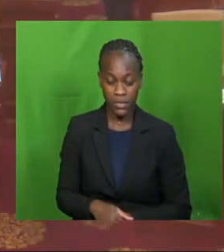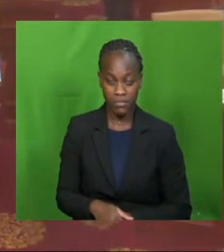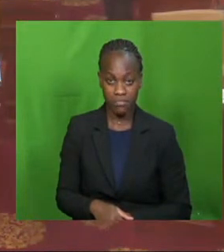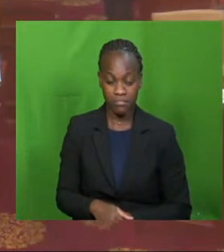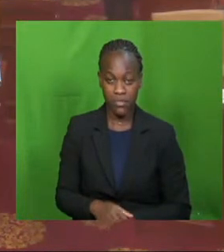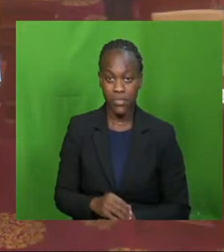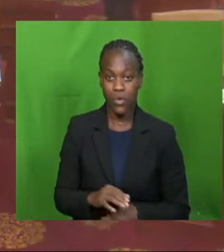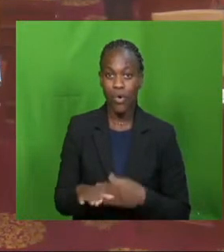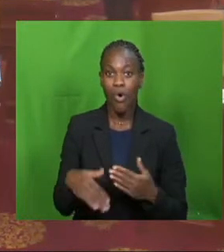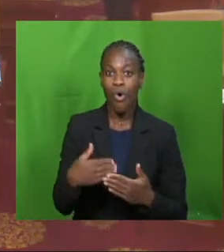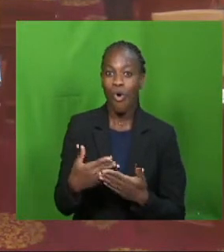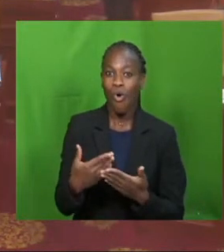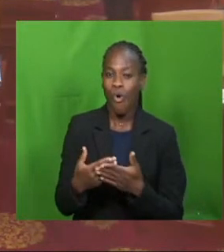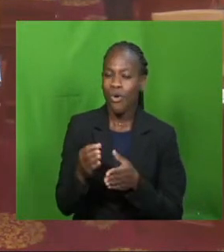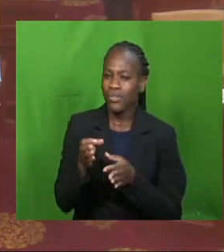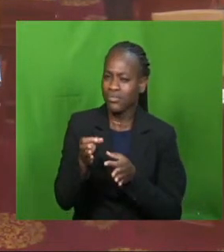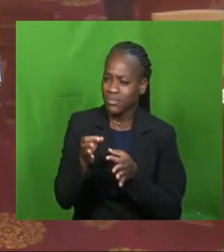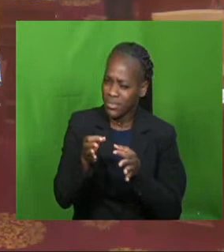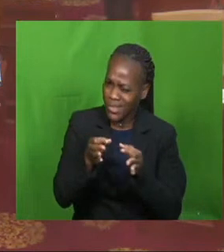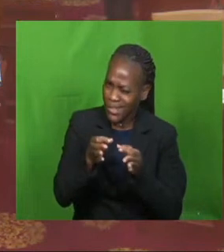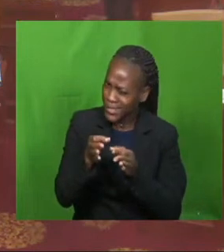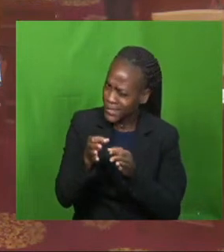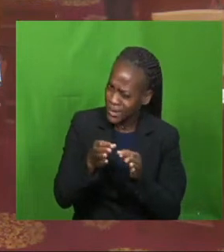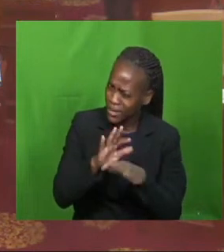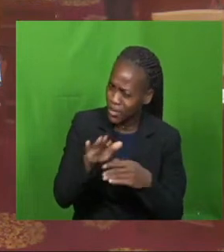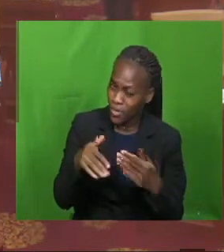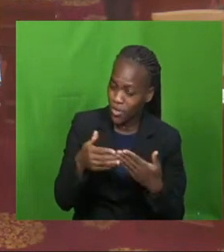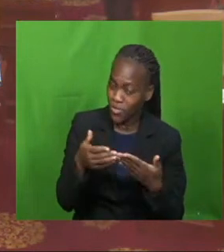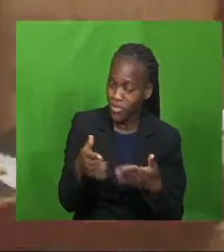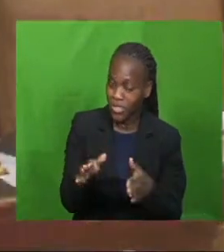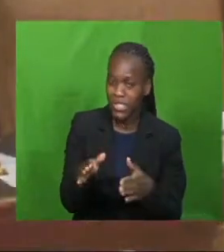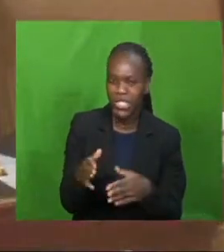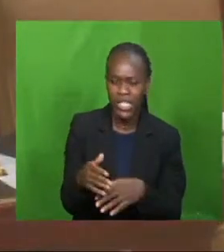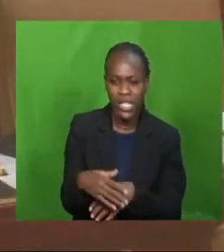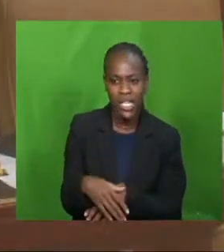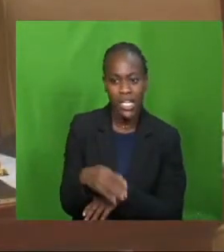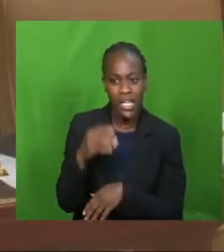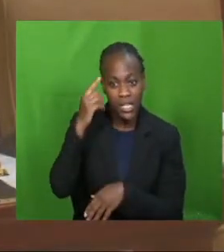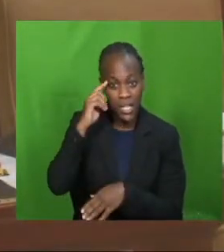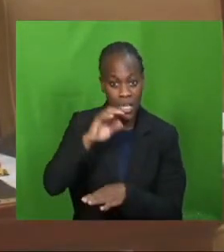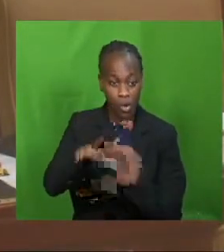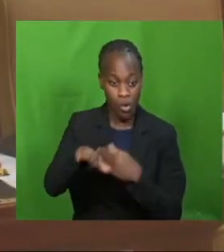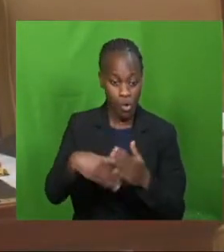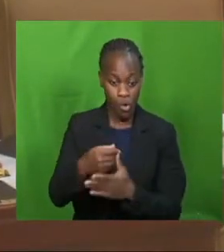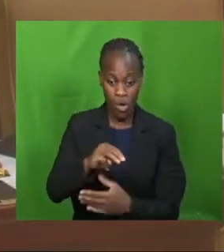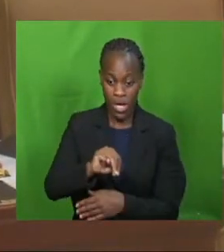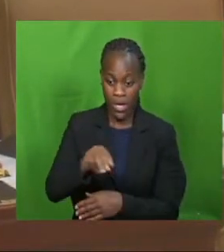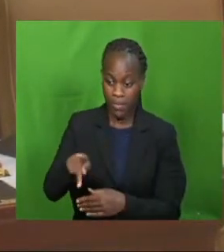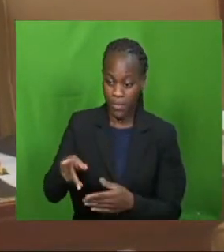really done some goodness to, almost every MP in this room